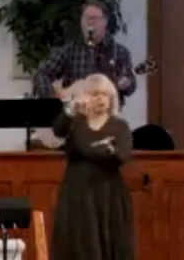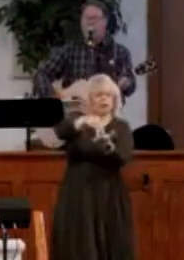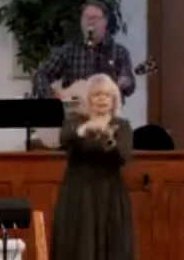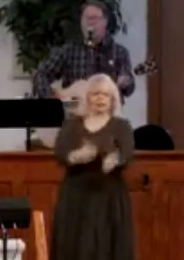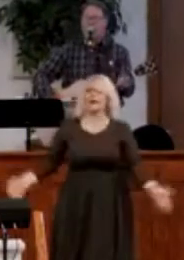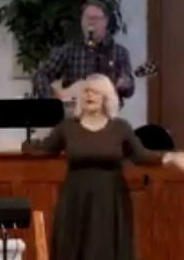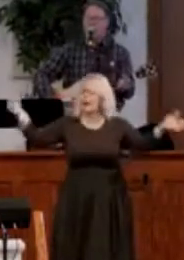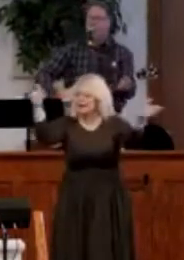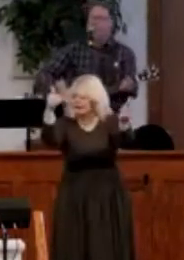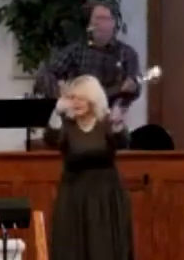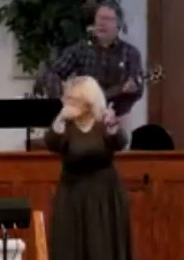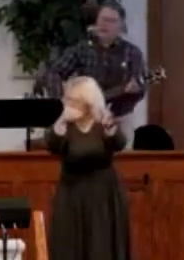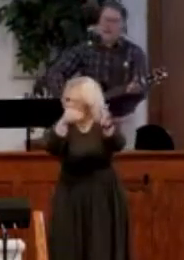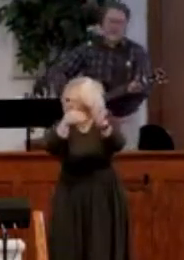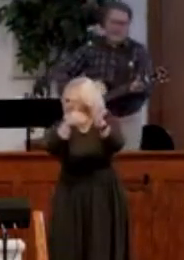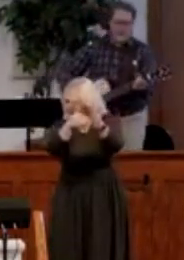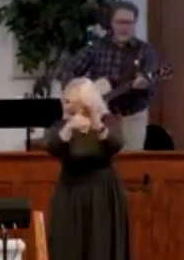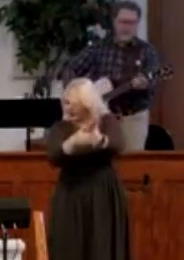stand